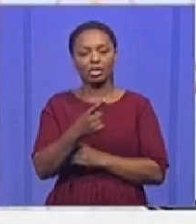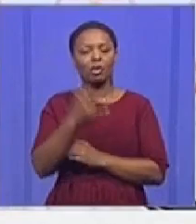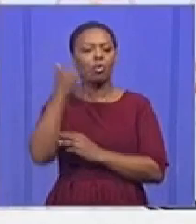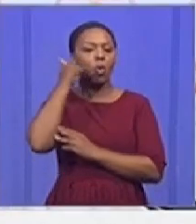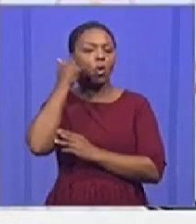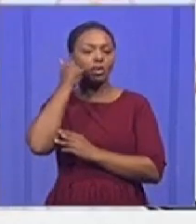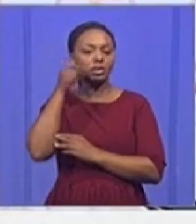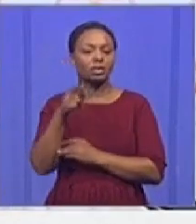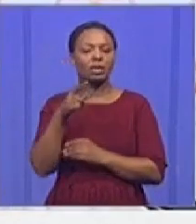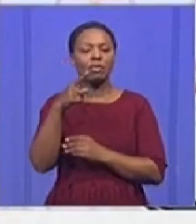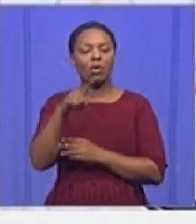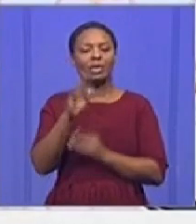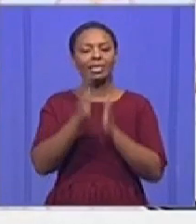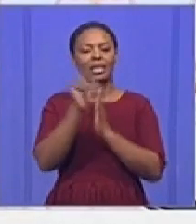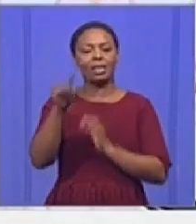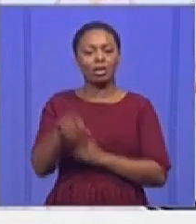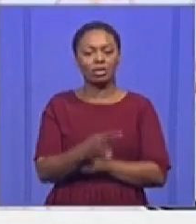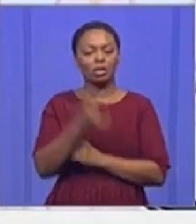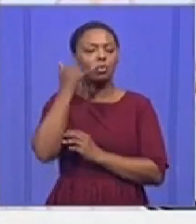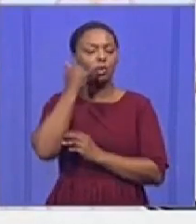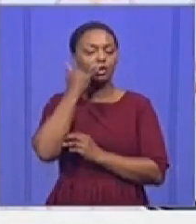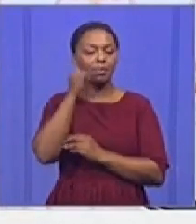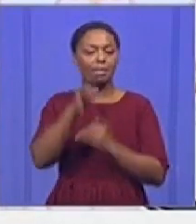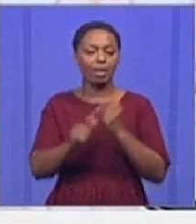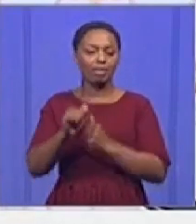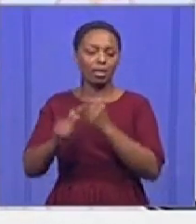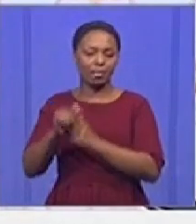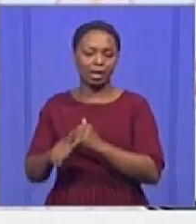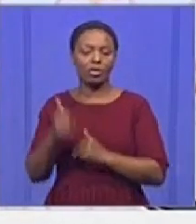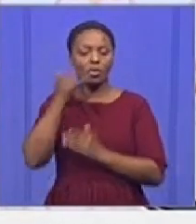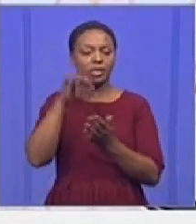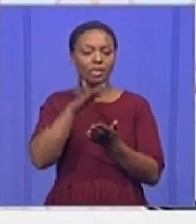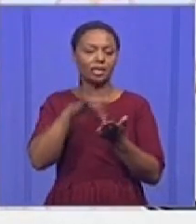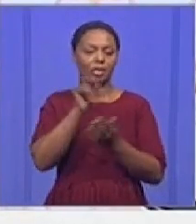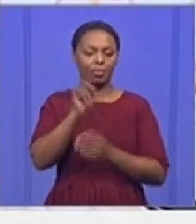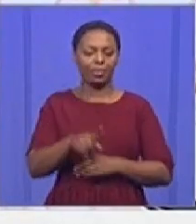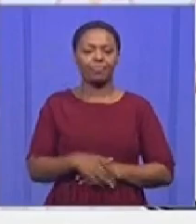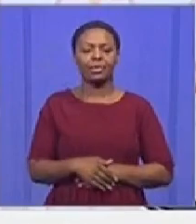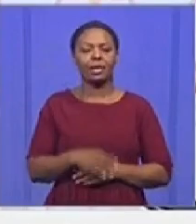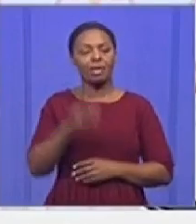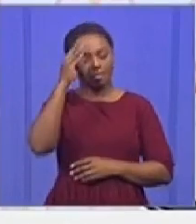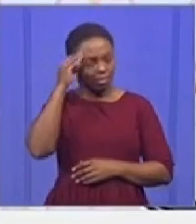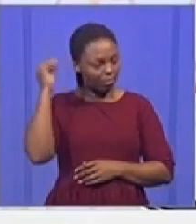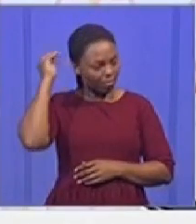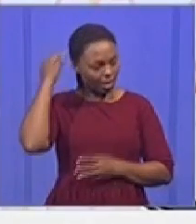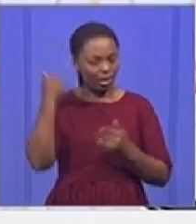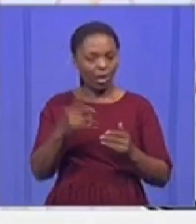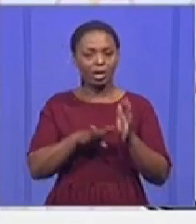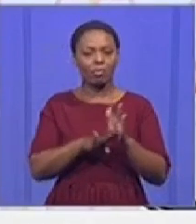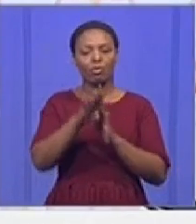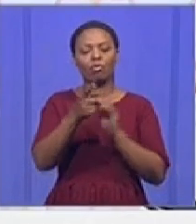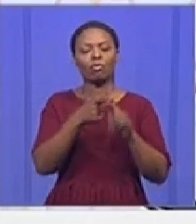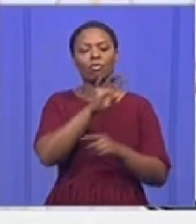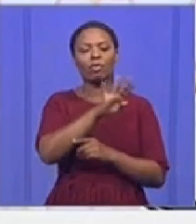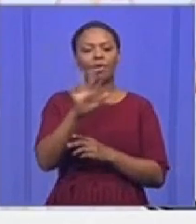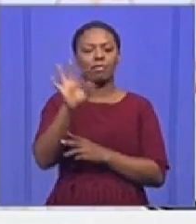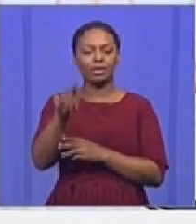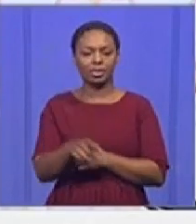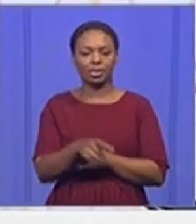to 10,000 calls per month. We also note the improvement from 45%